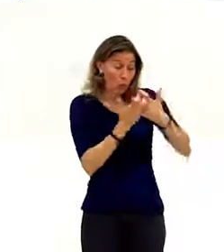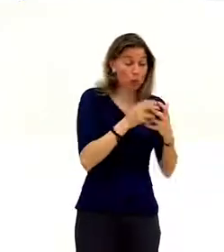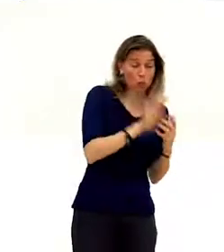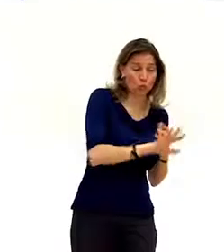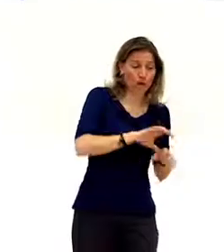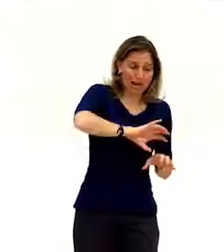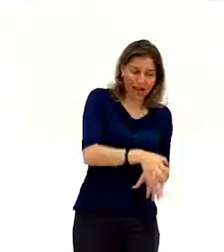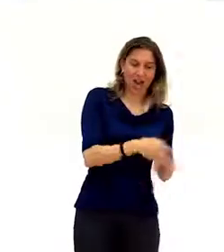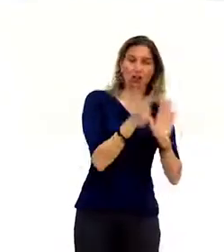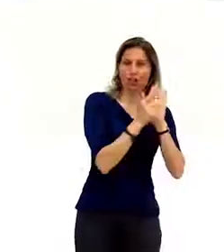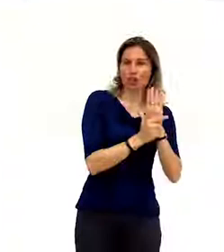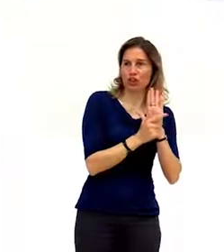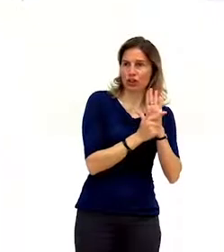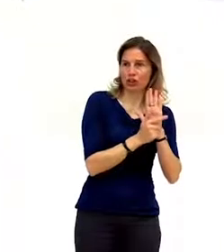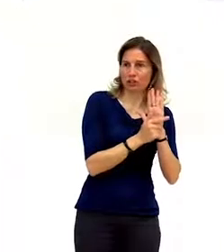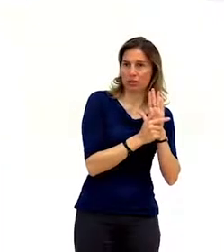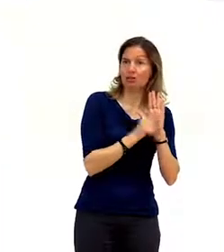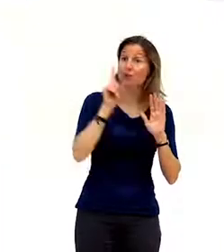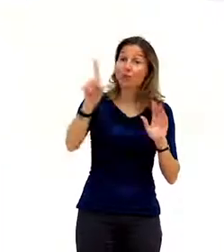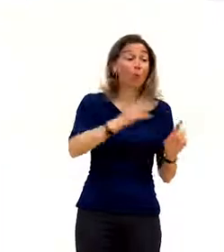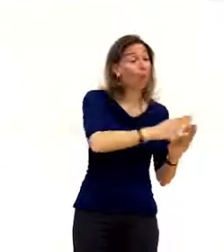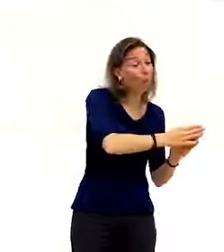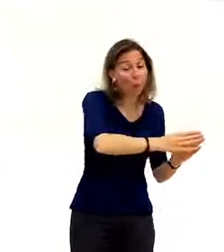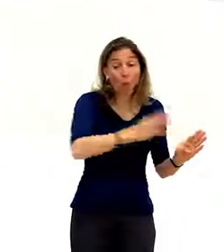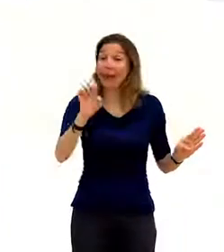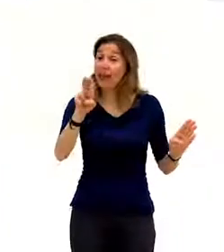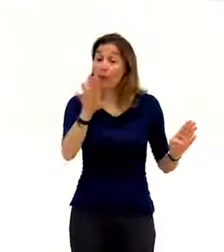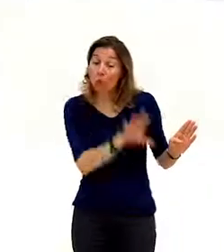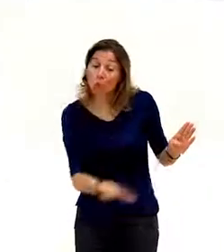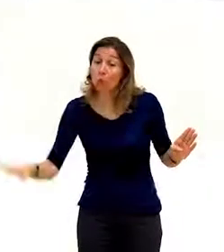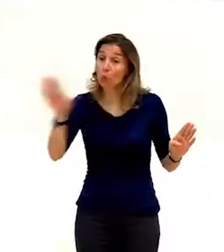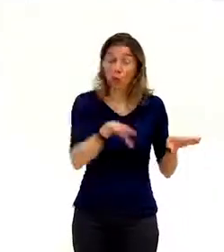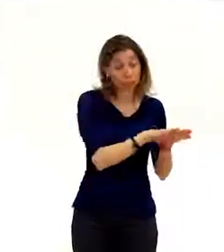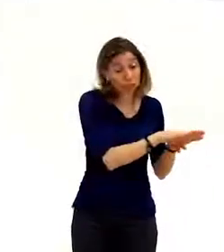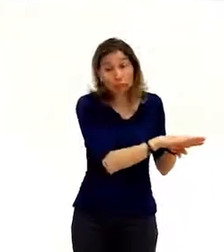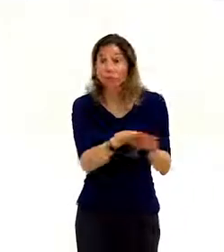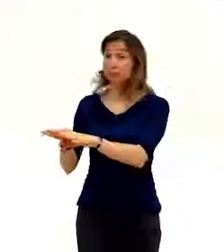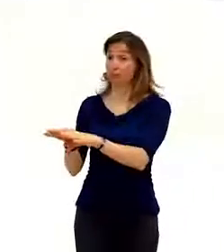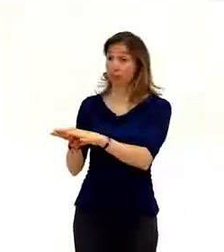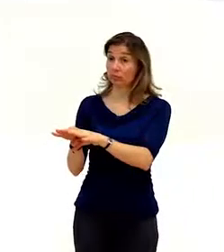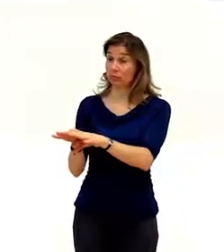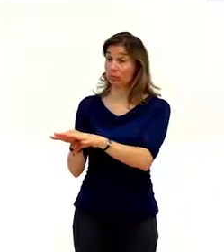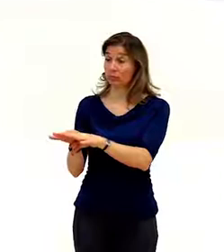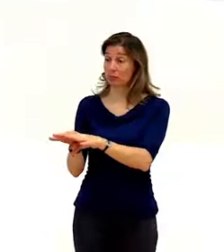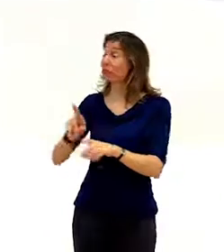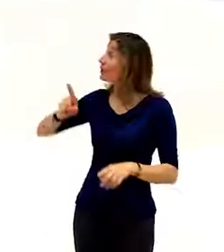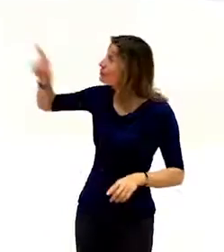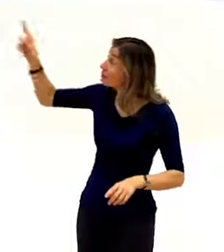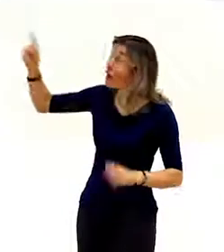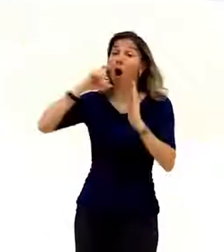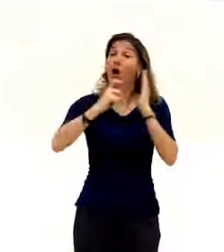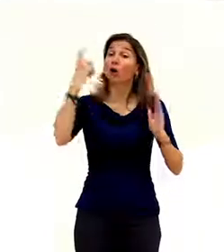1 is implemented across the European Union accordingly. What Article 1 tells